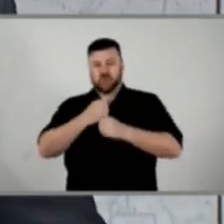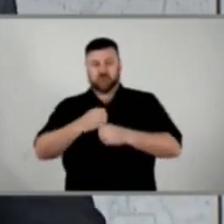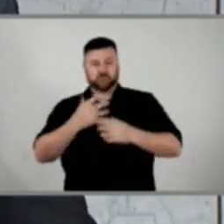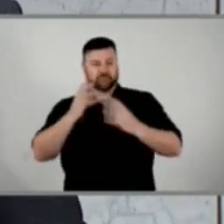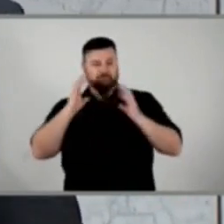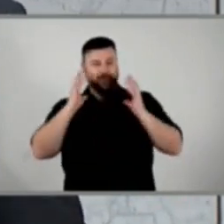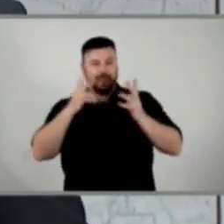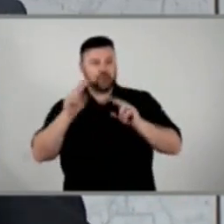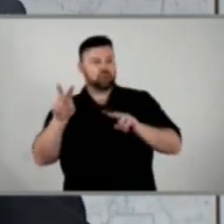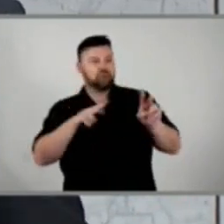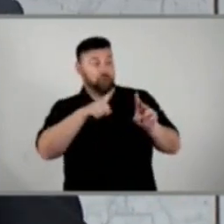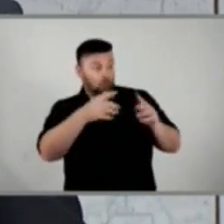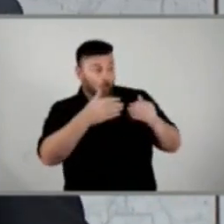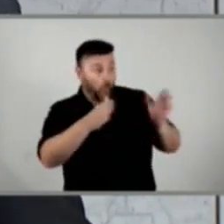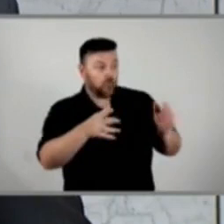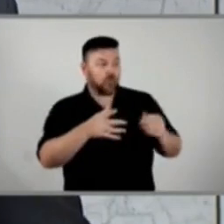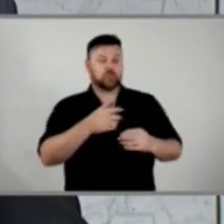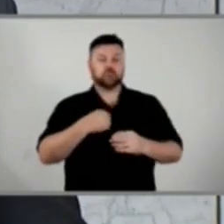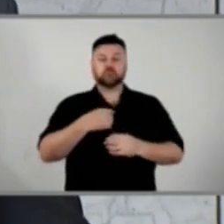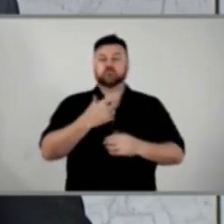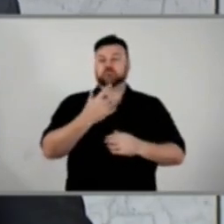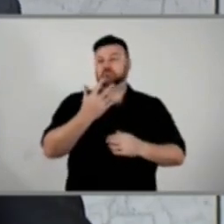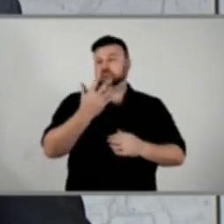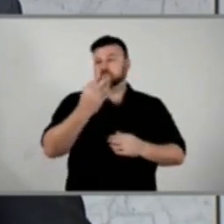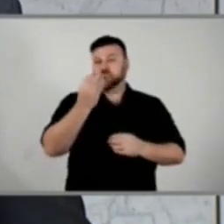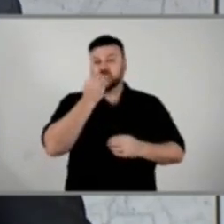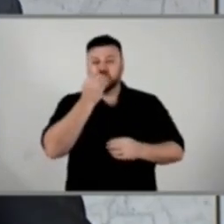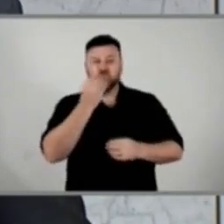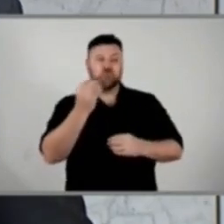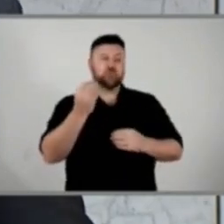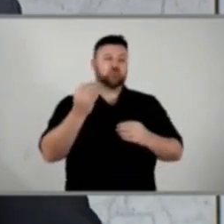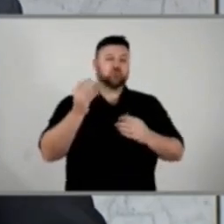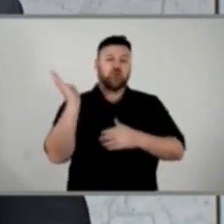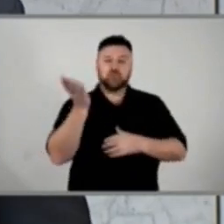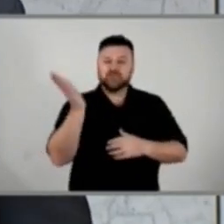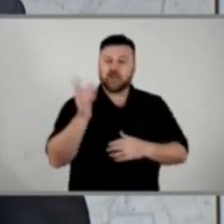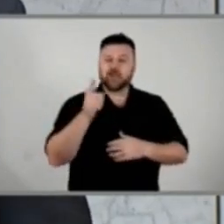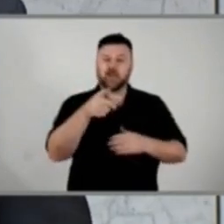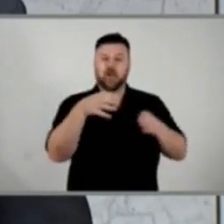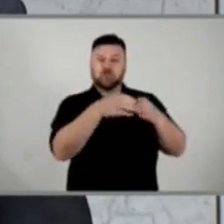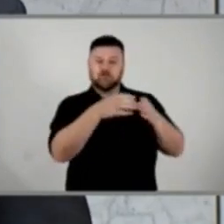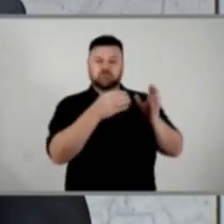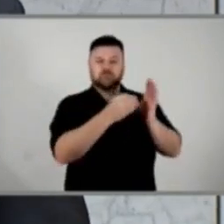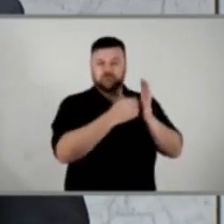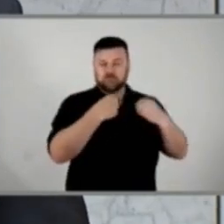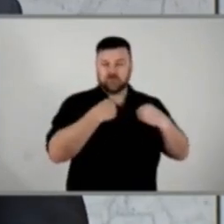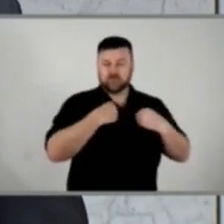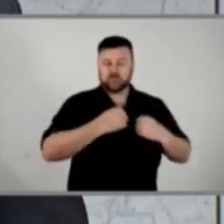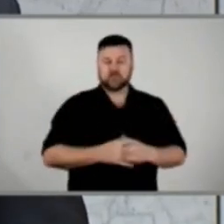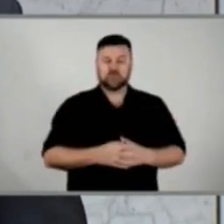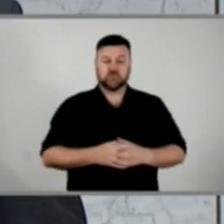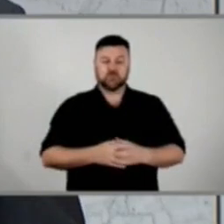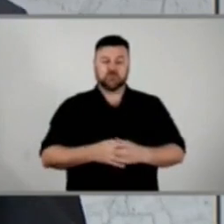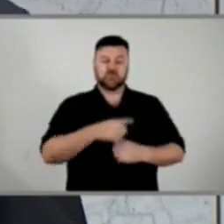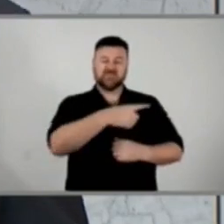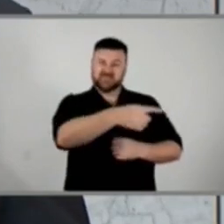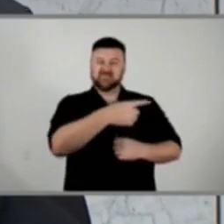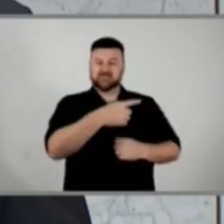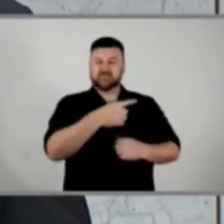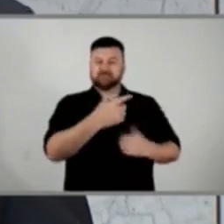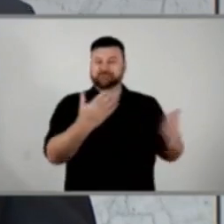it be in the hospitality sector or other parts of the economy. The shutdown in Melbourne has had obviously a terrible impact